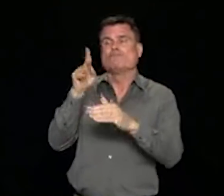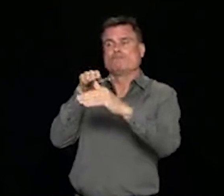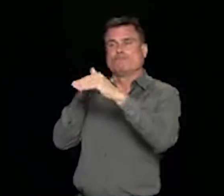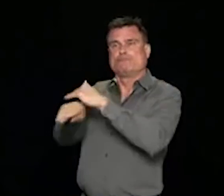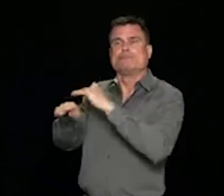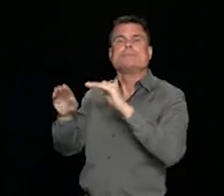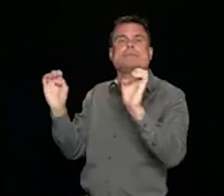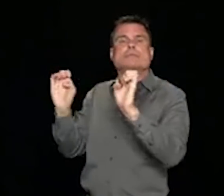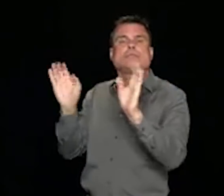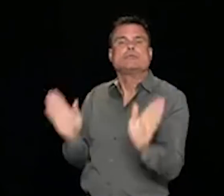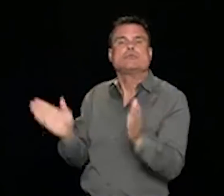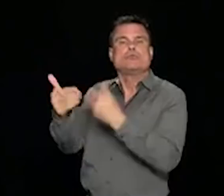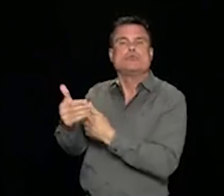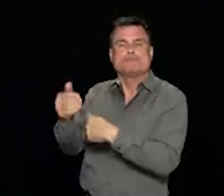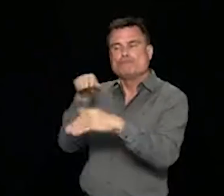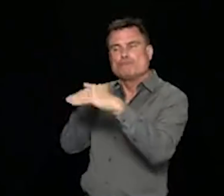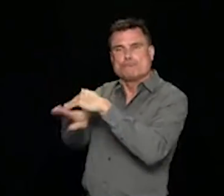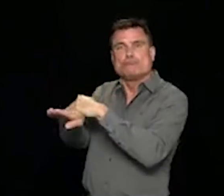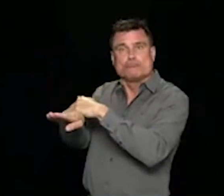higher totals